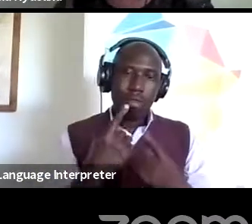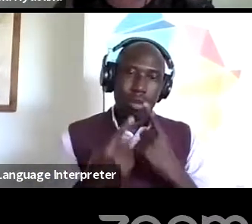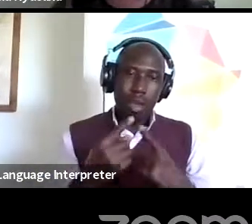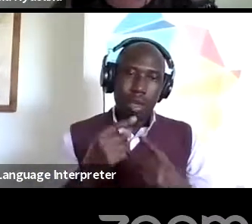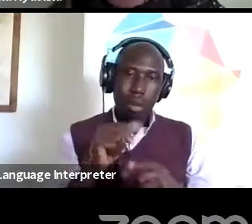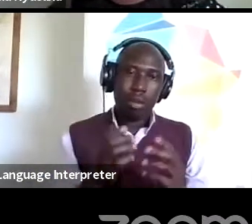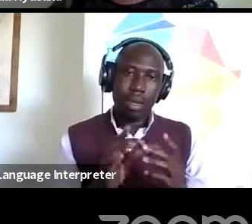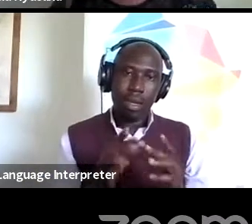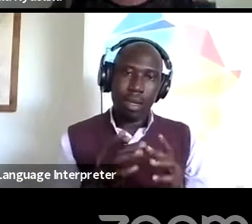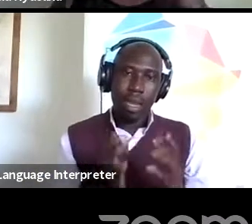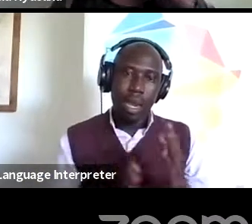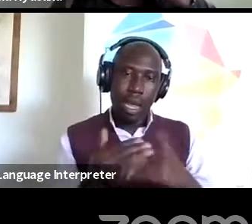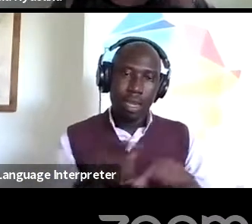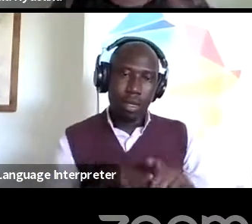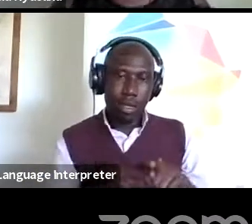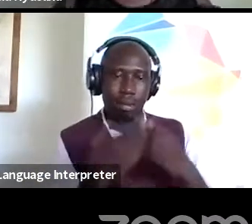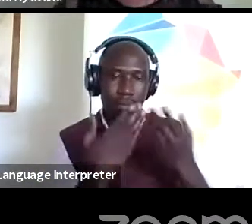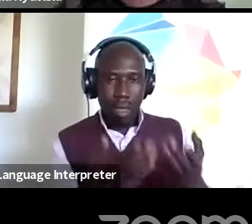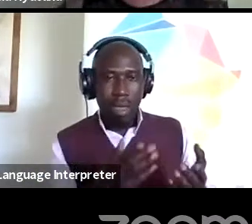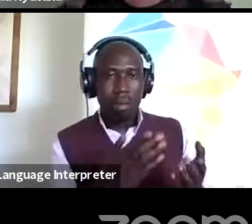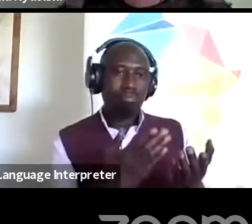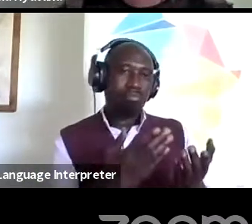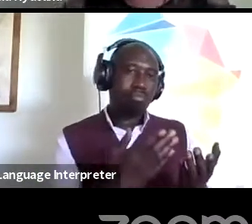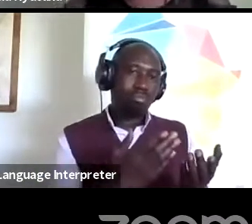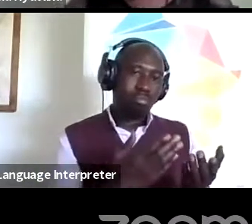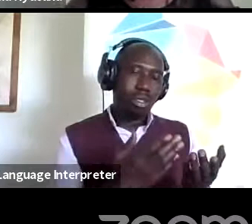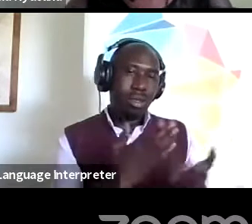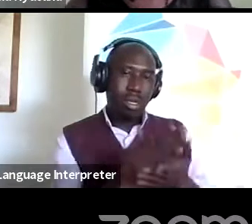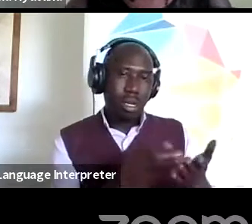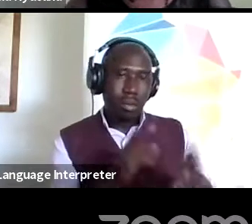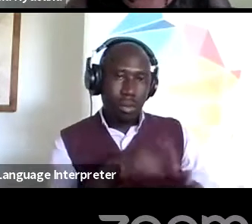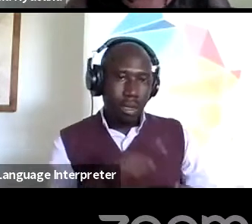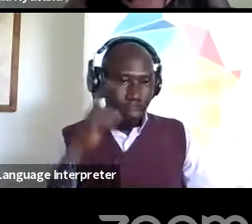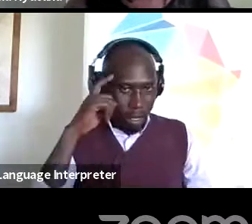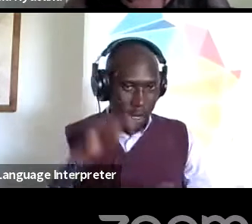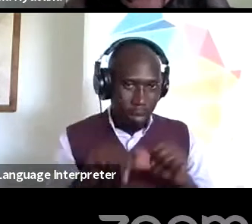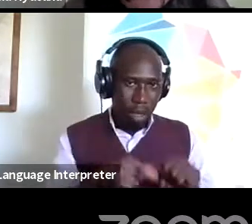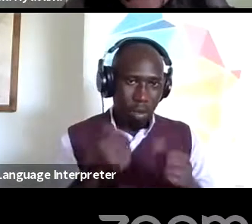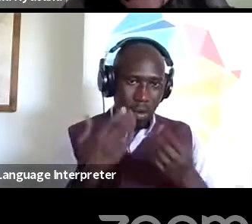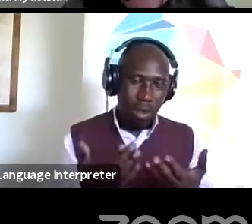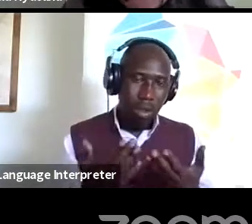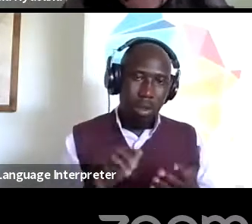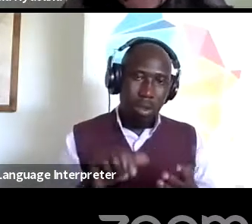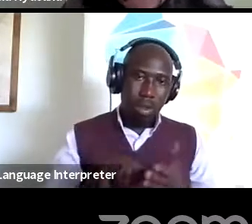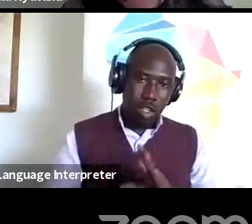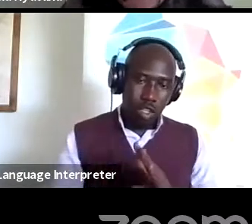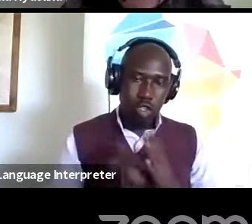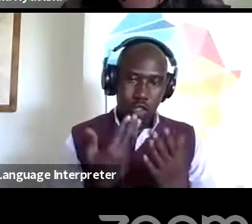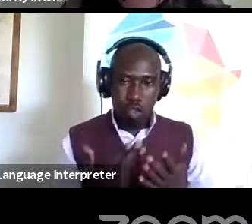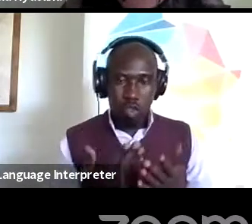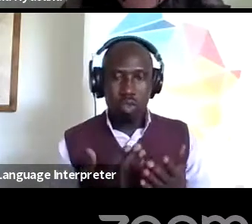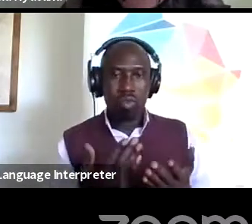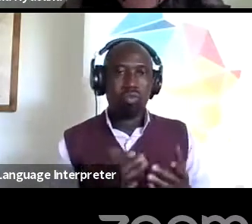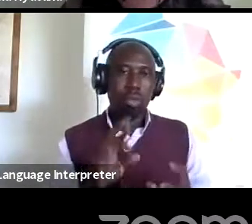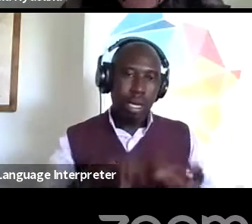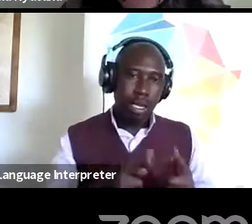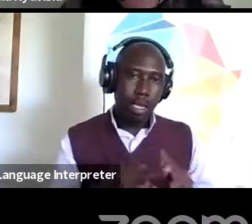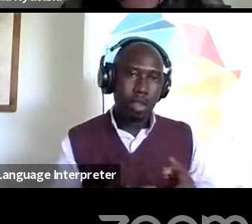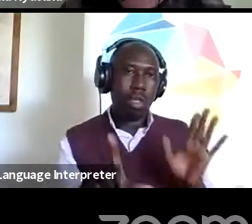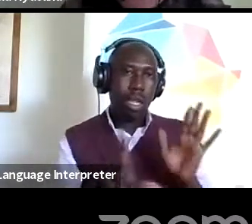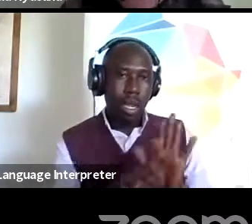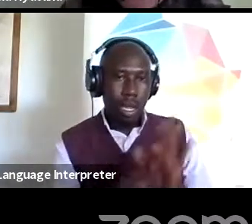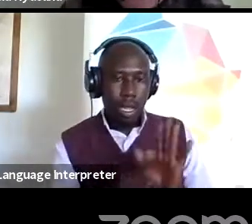access and affordability, sometimes we do not think also about issues relating to the legal implications